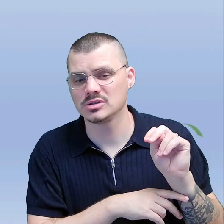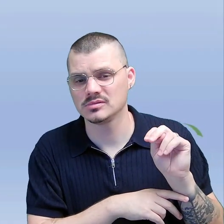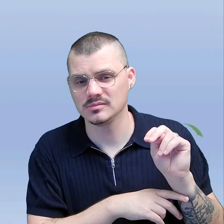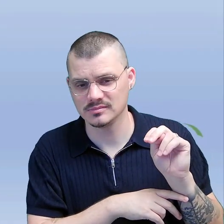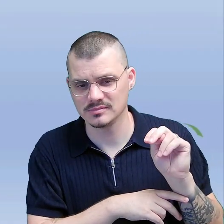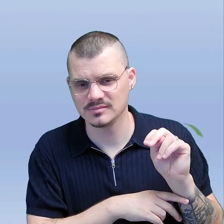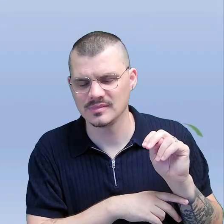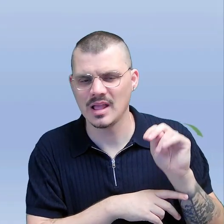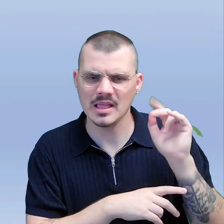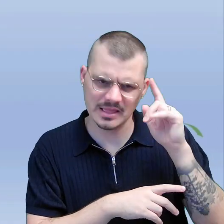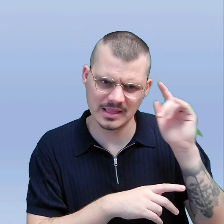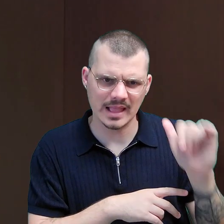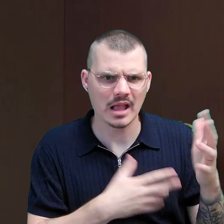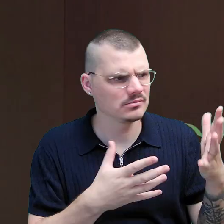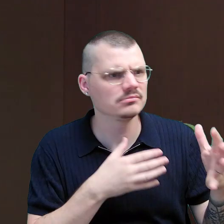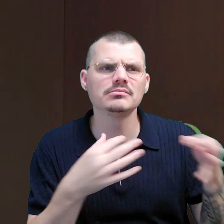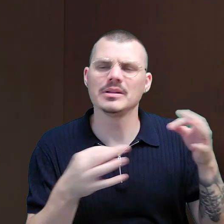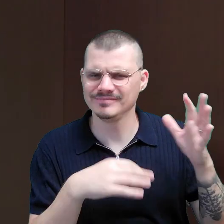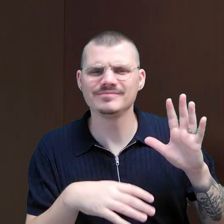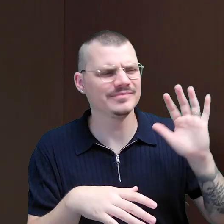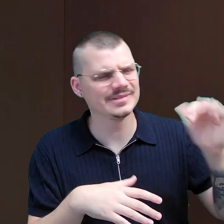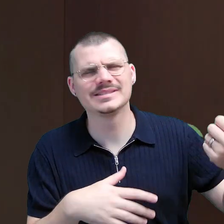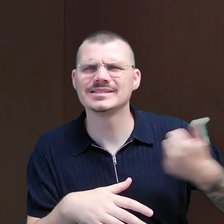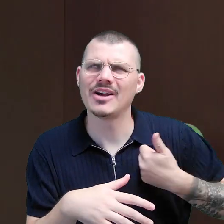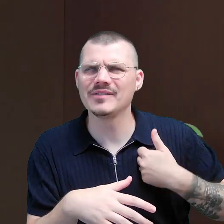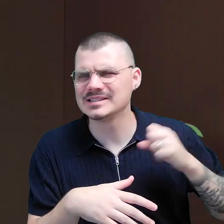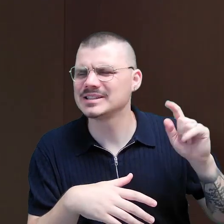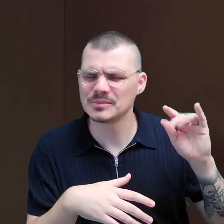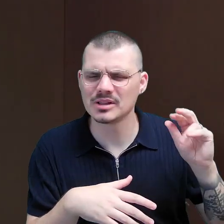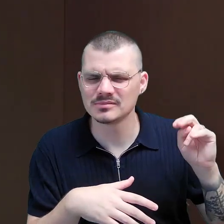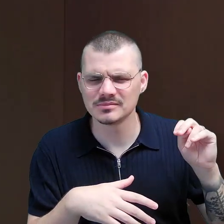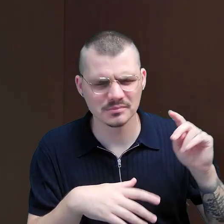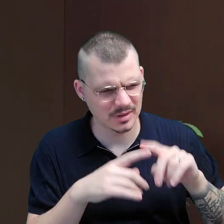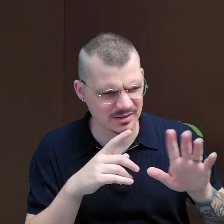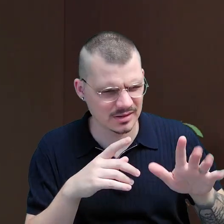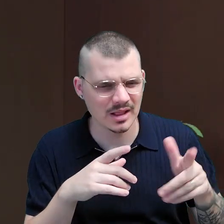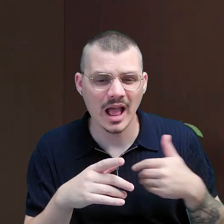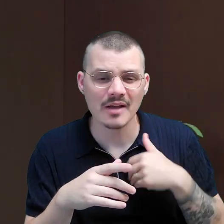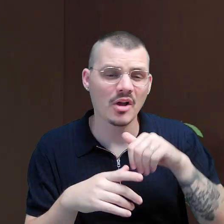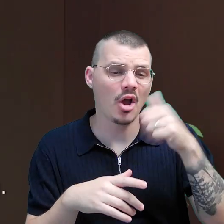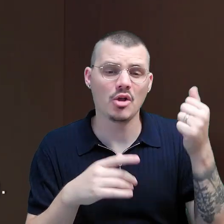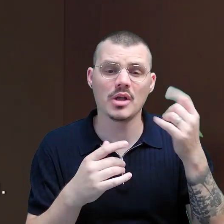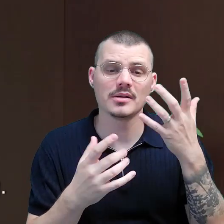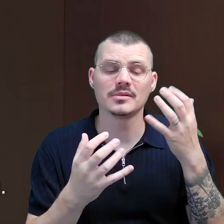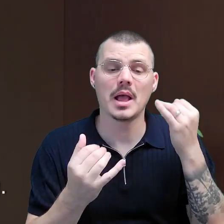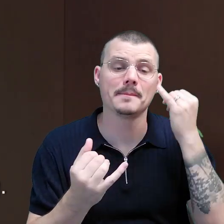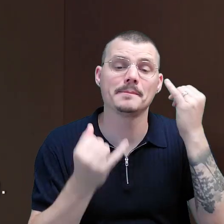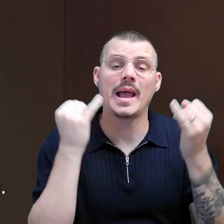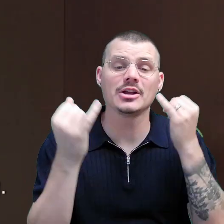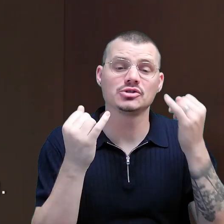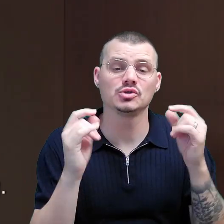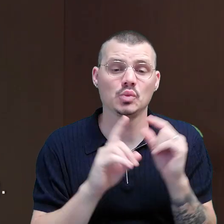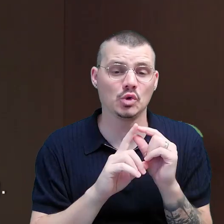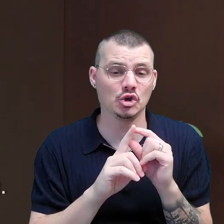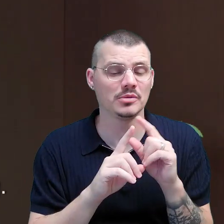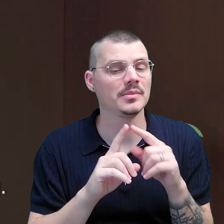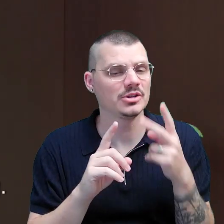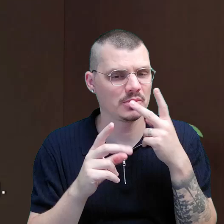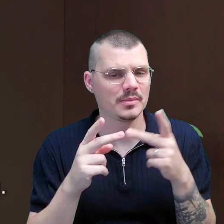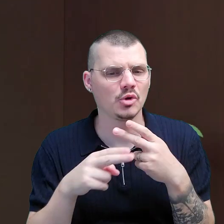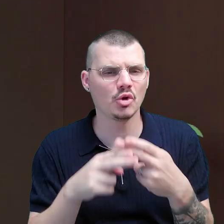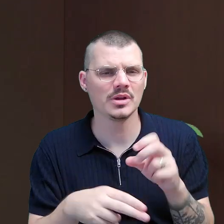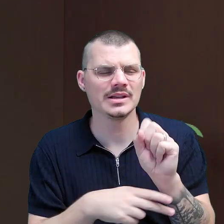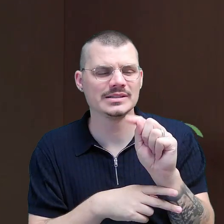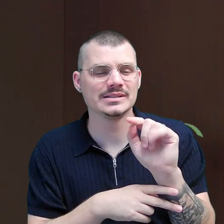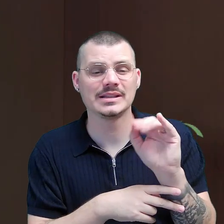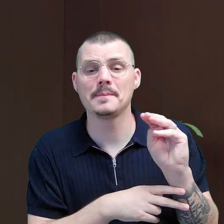that explains it. In fact, there's an imaginary word that I've seen written called